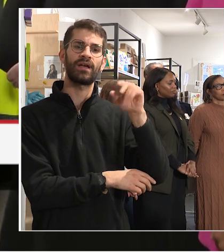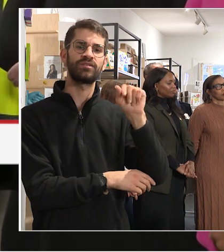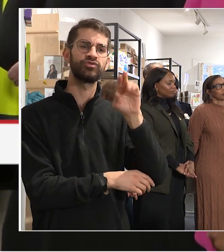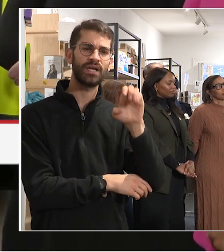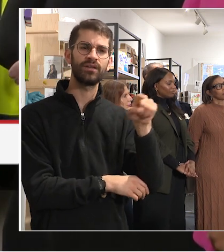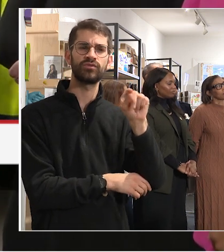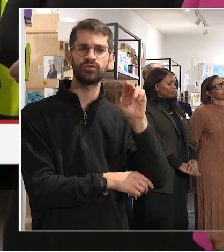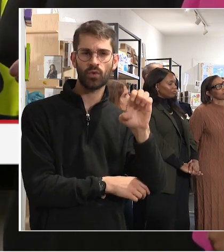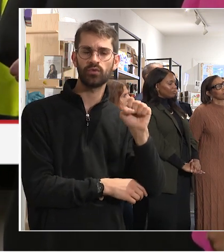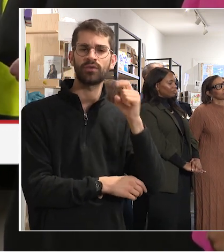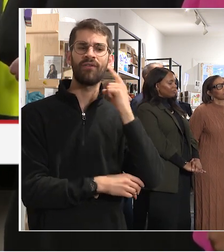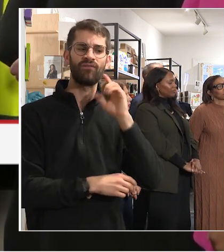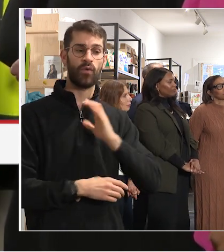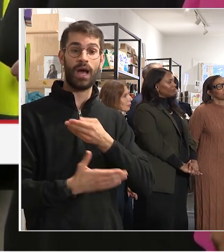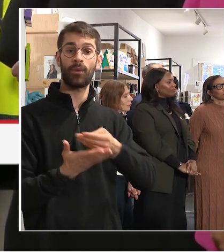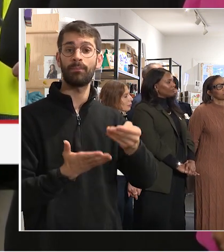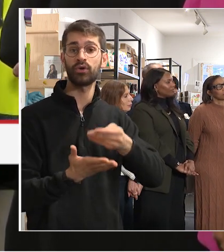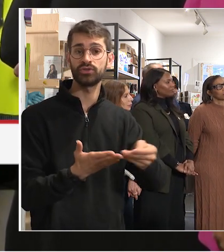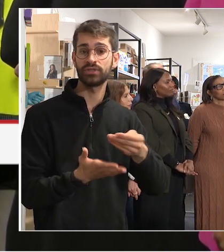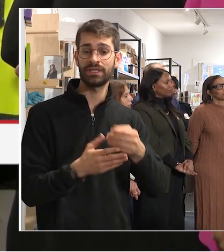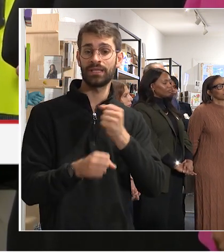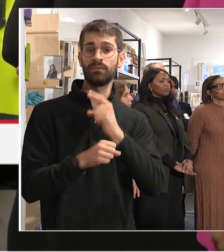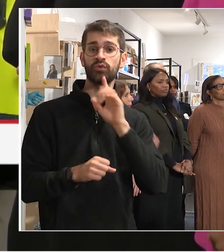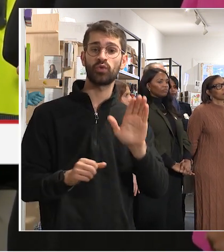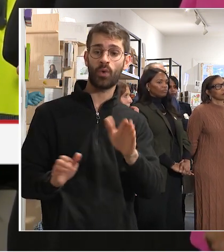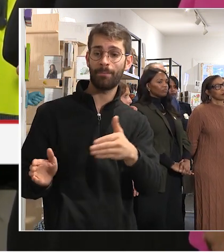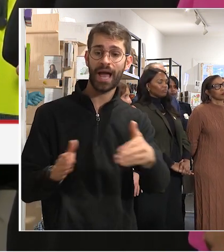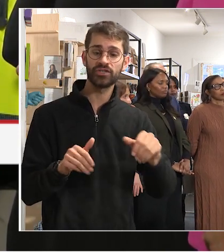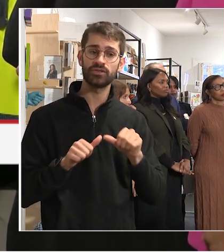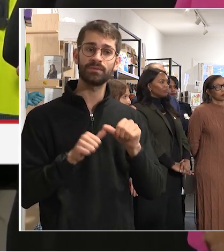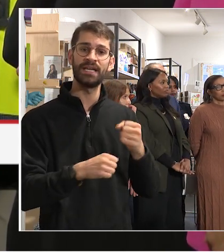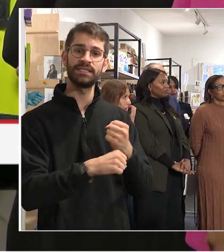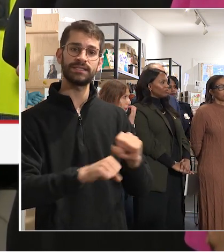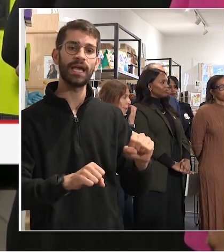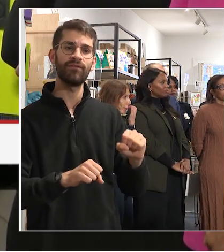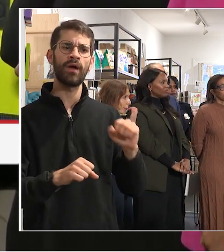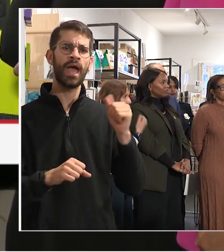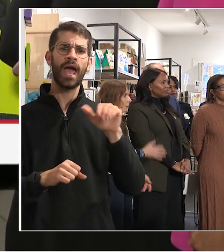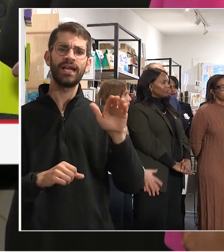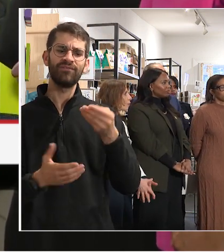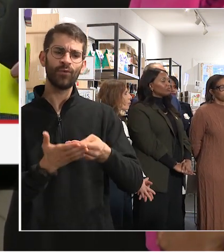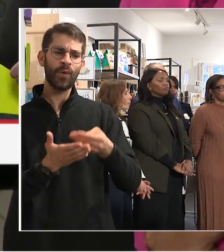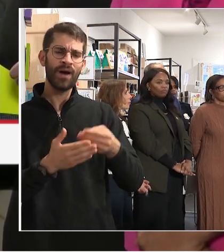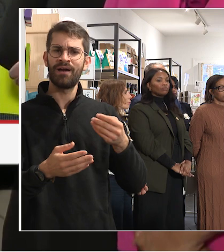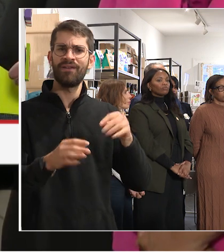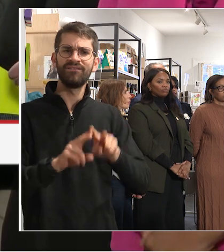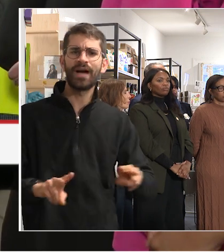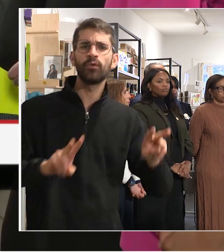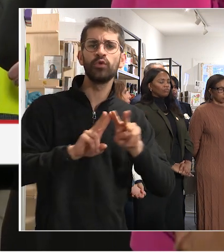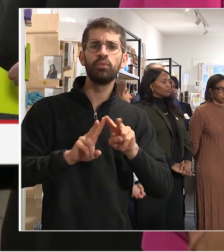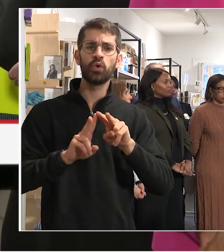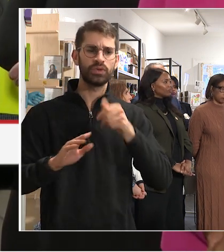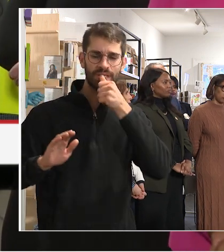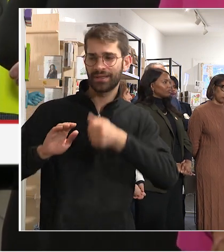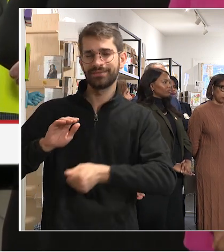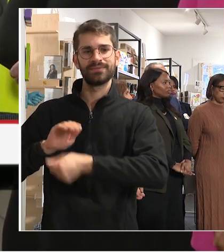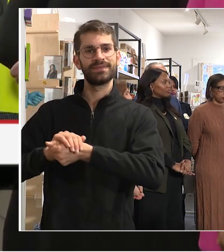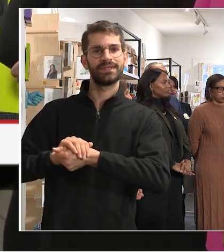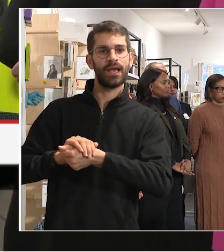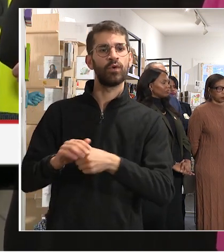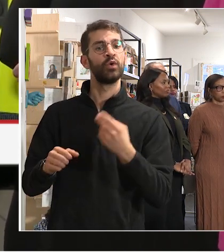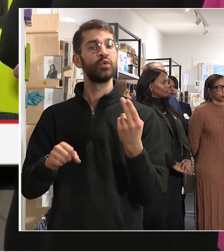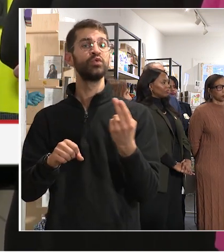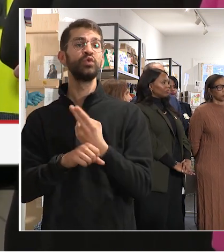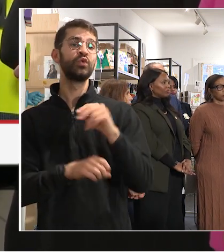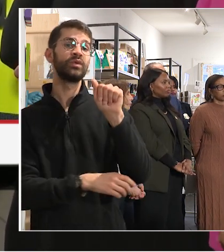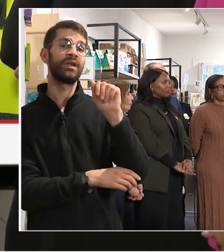purchases, secure packages quickly, and keep valuables out of sight. We all know that there are Amazon lockers in many places across the city. Please